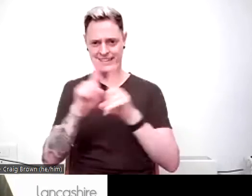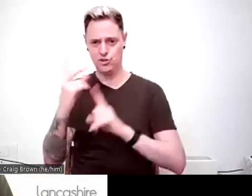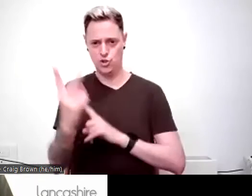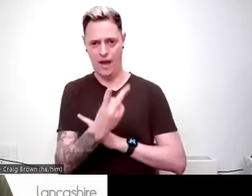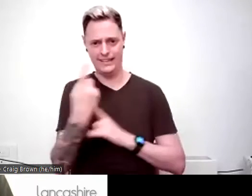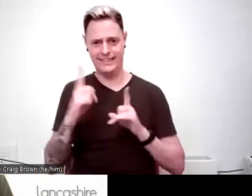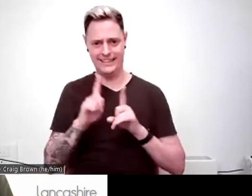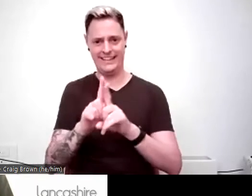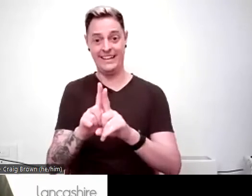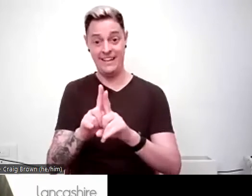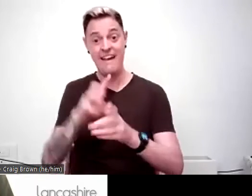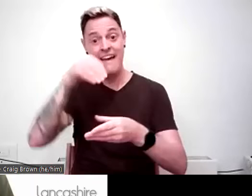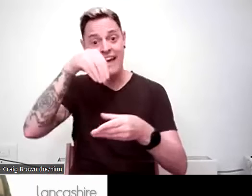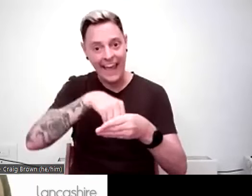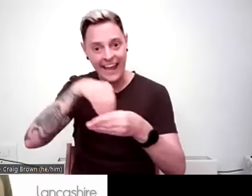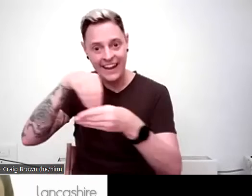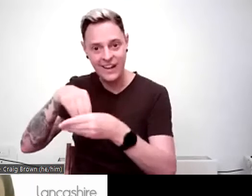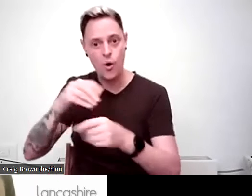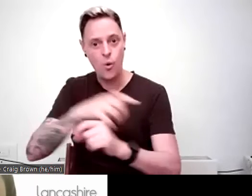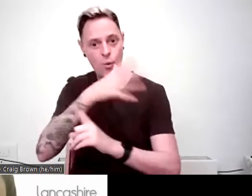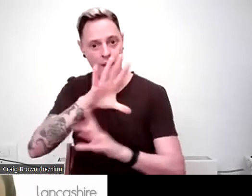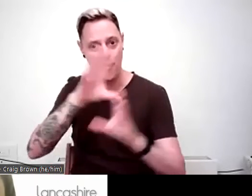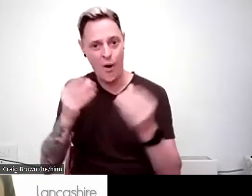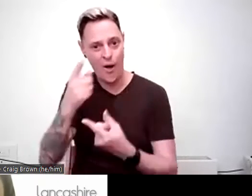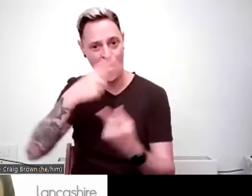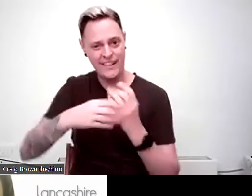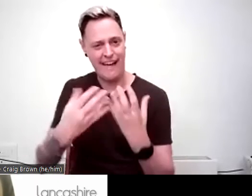the queer world. Yes. So it's just